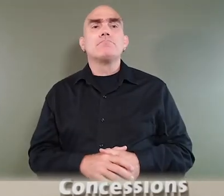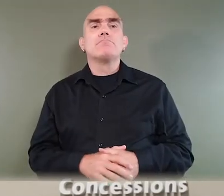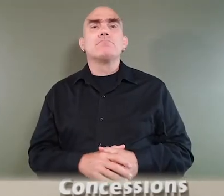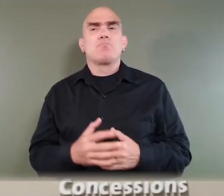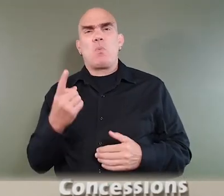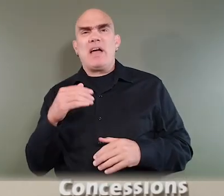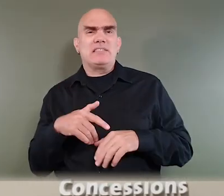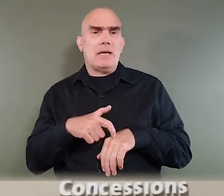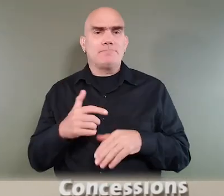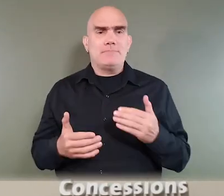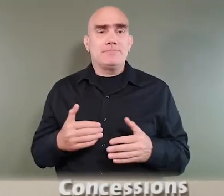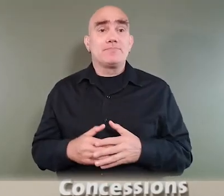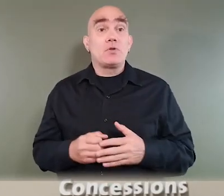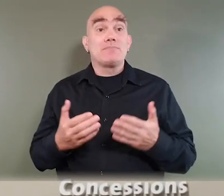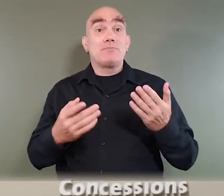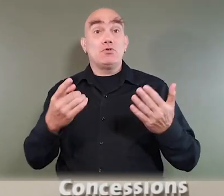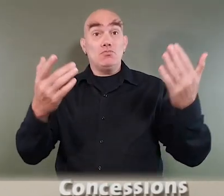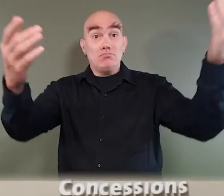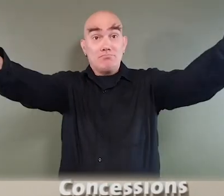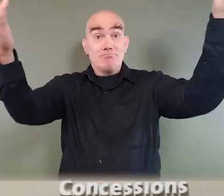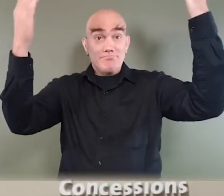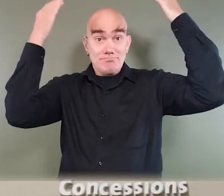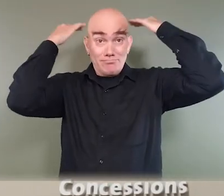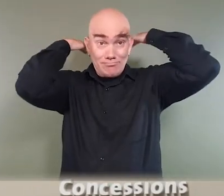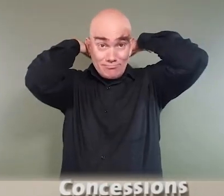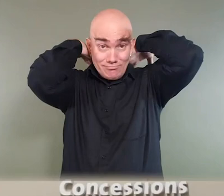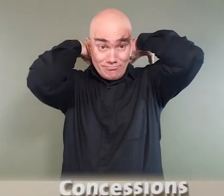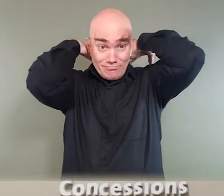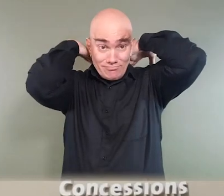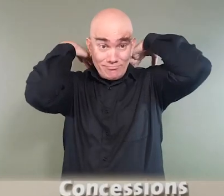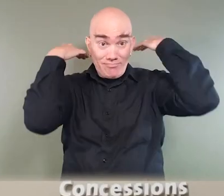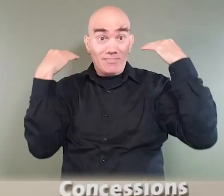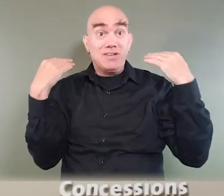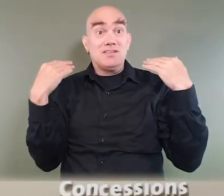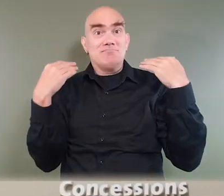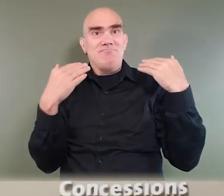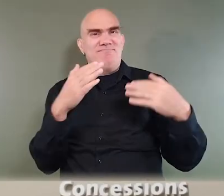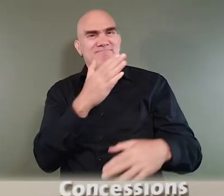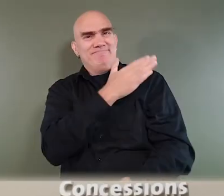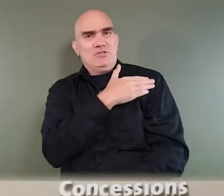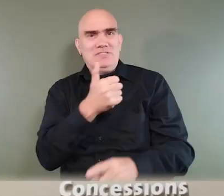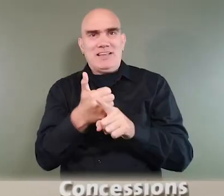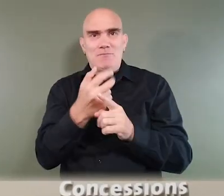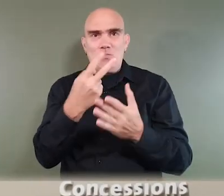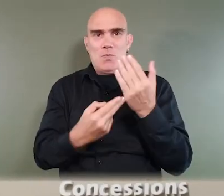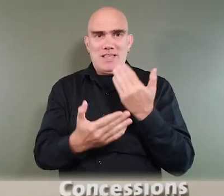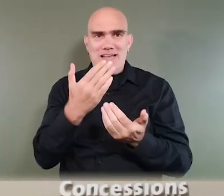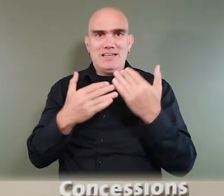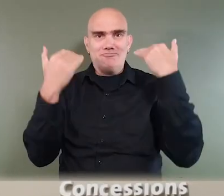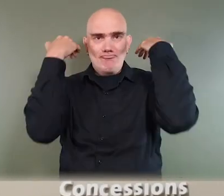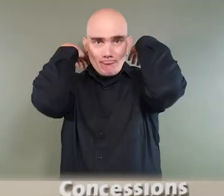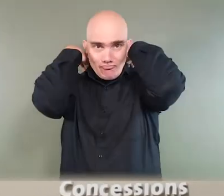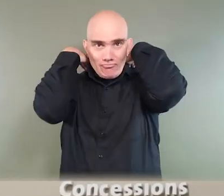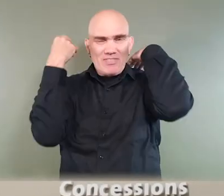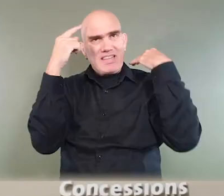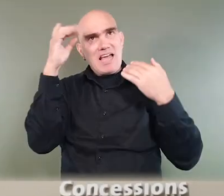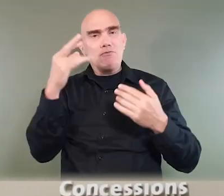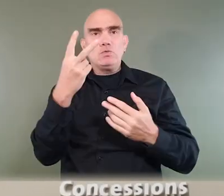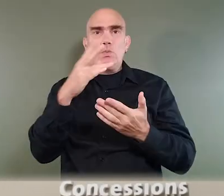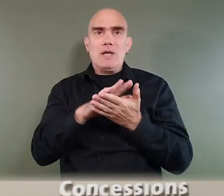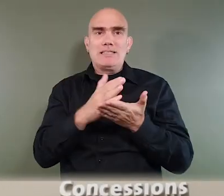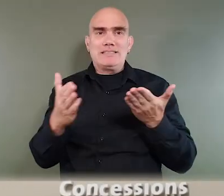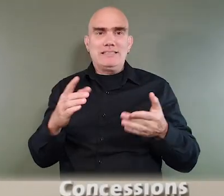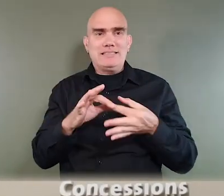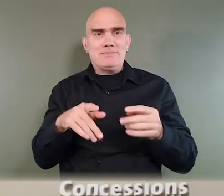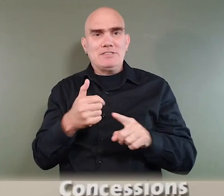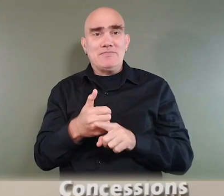yourself on the back and bring the elbows forward and you think of two nice things to say about yourself. Like, I have awesome